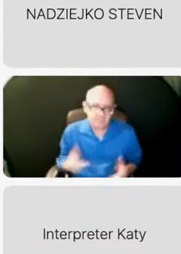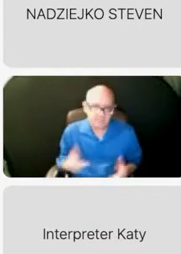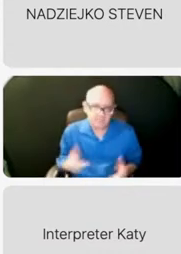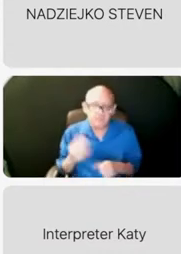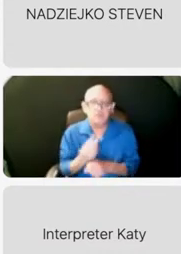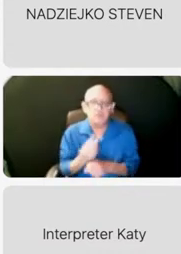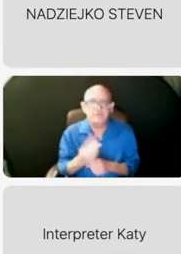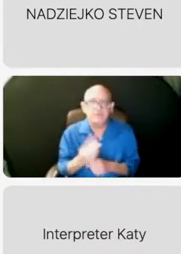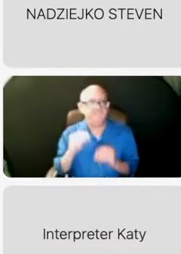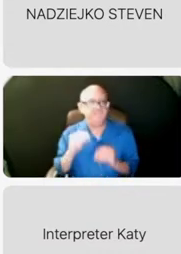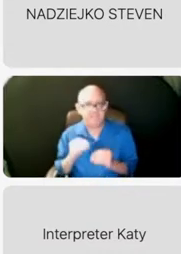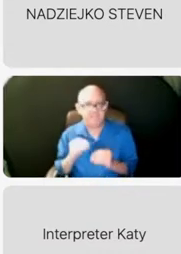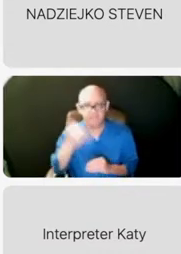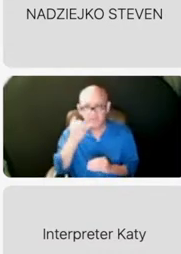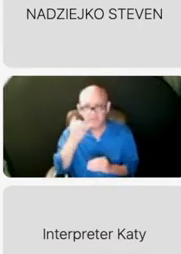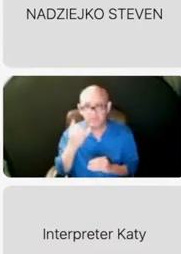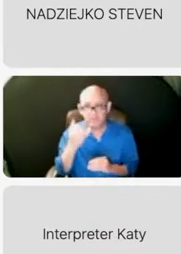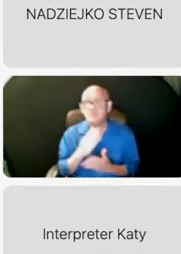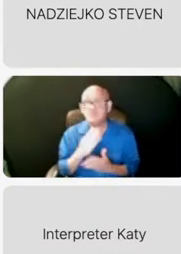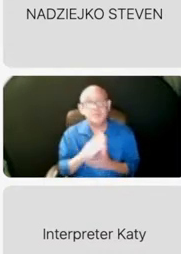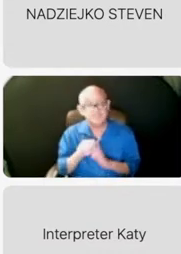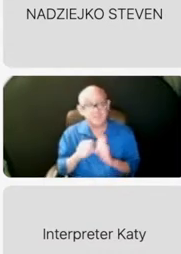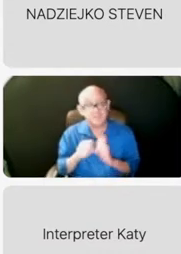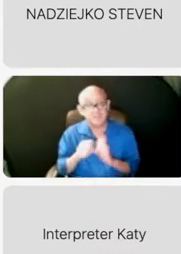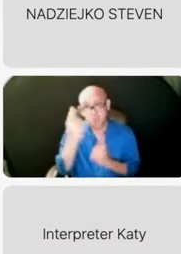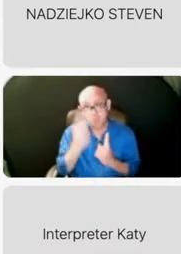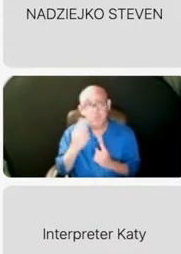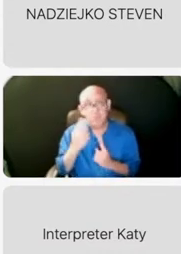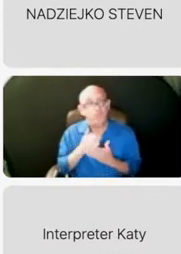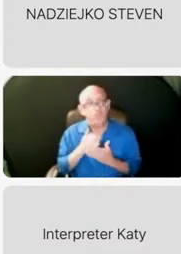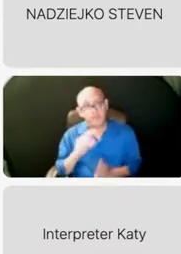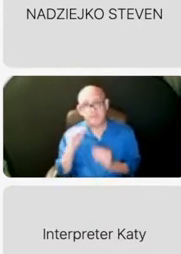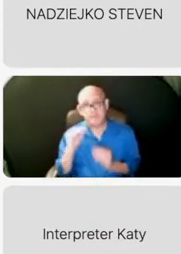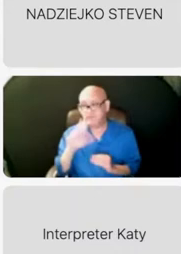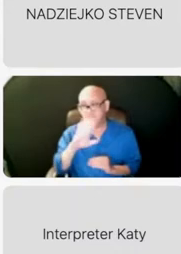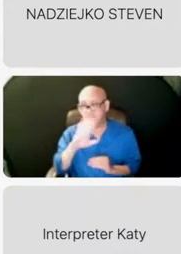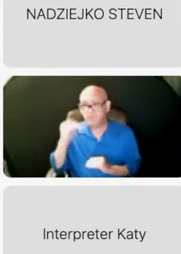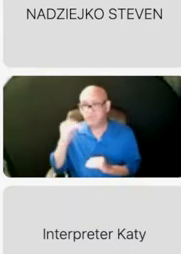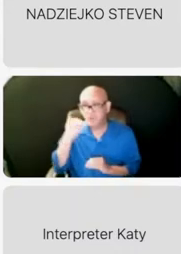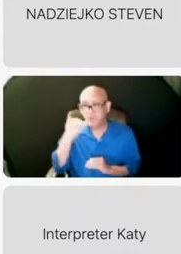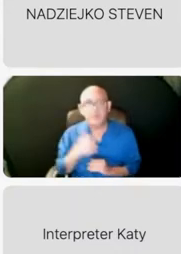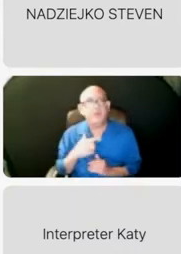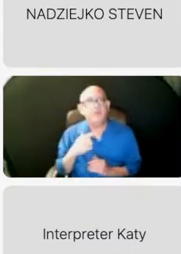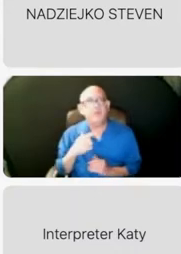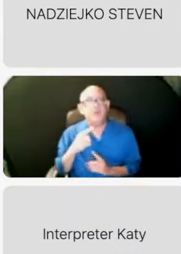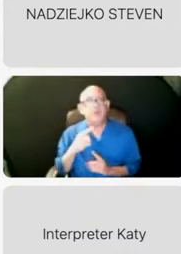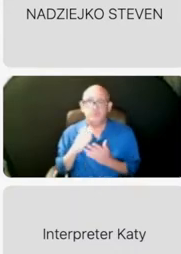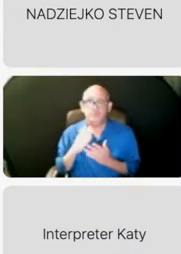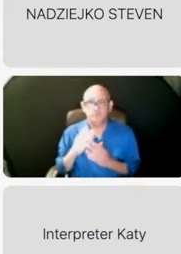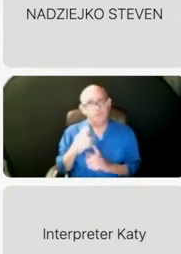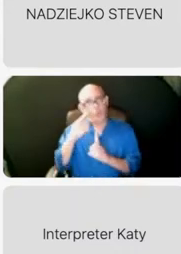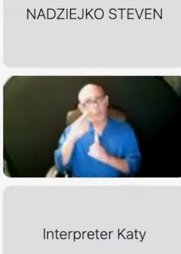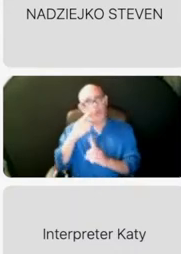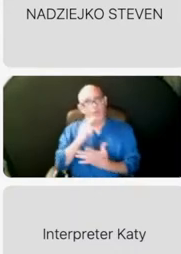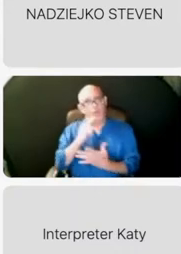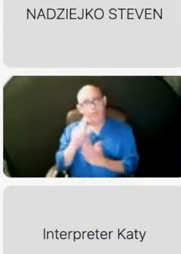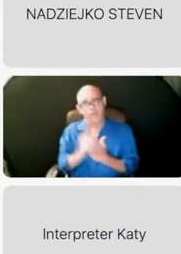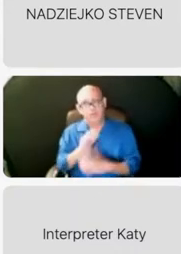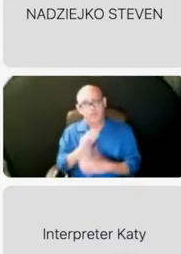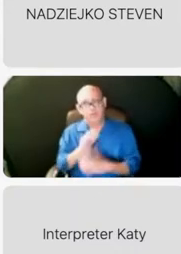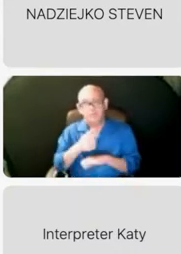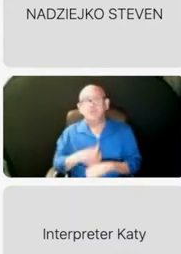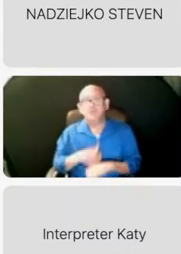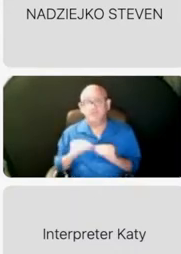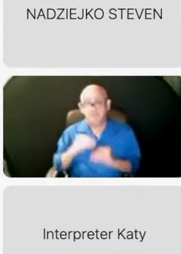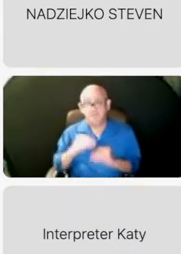legislation allowing consumers to repair their phones without violating any warranties and unfortunately bad hand